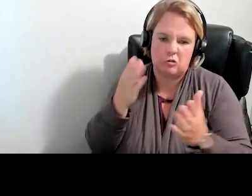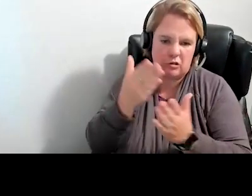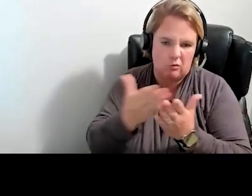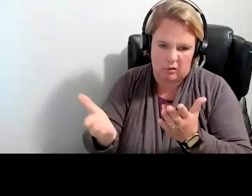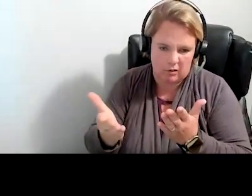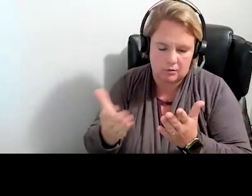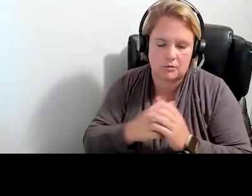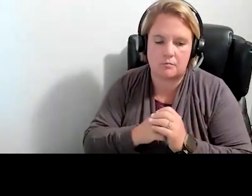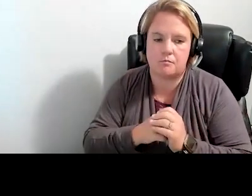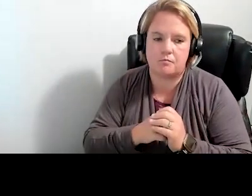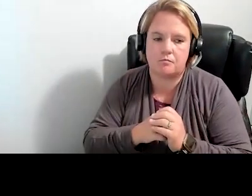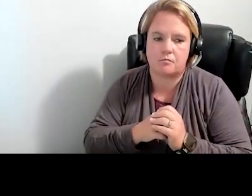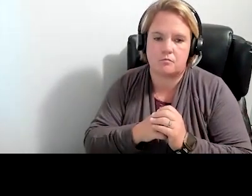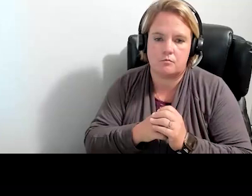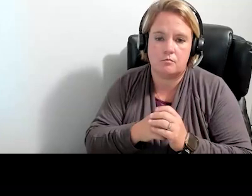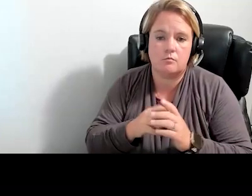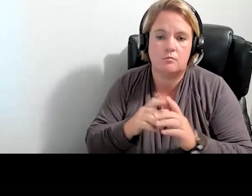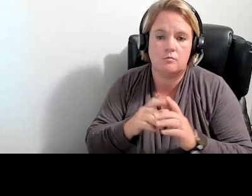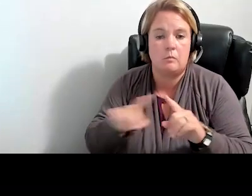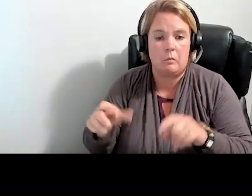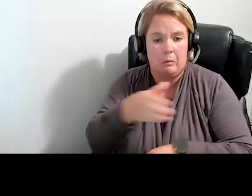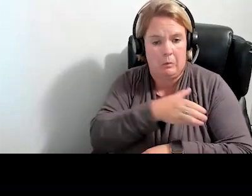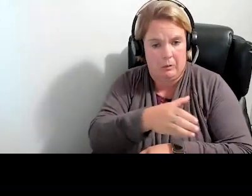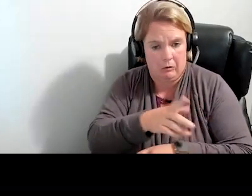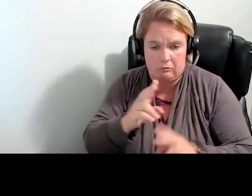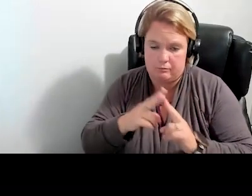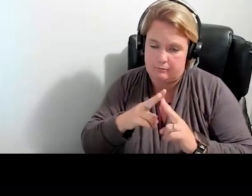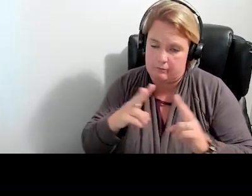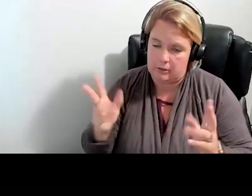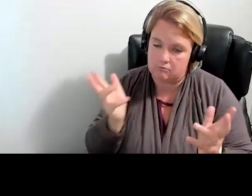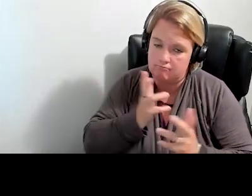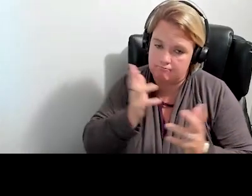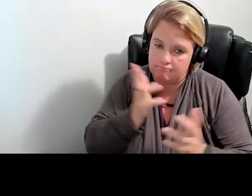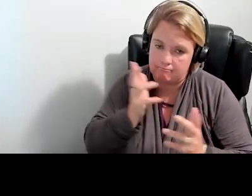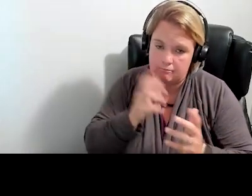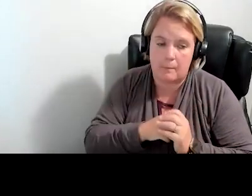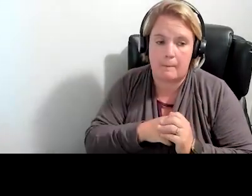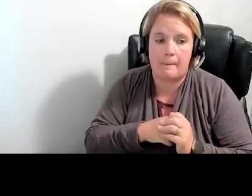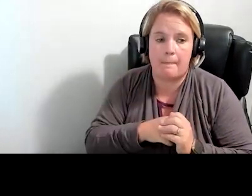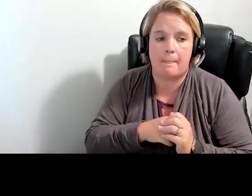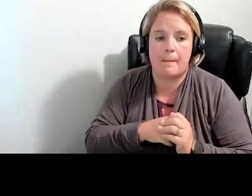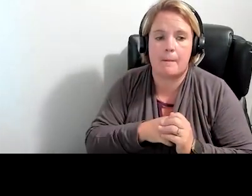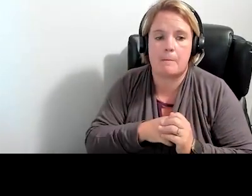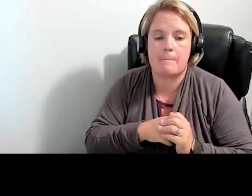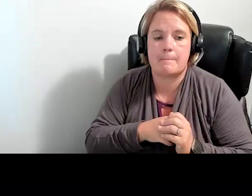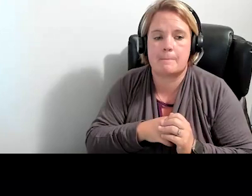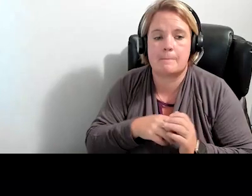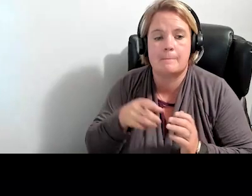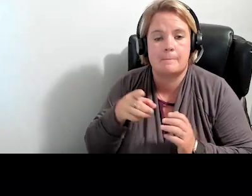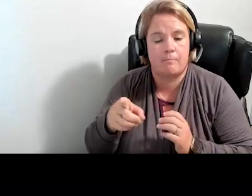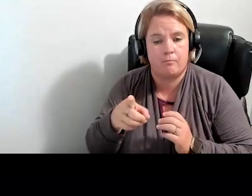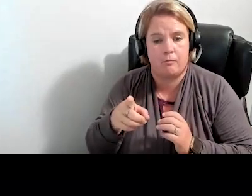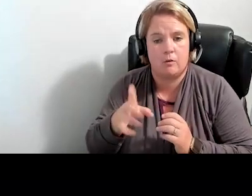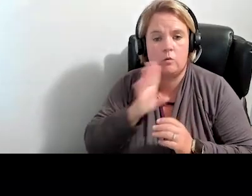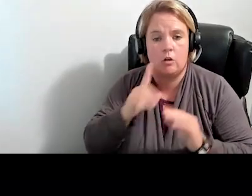use, but they're very, very powerful. And so one of the things we never get through whenever we discuss